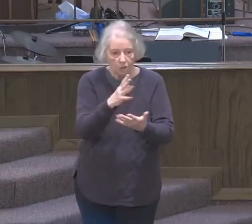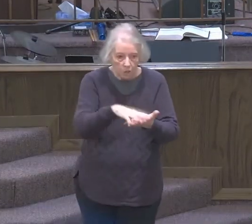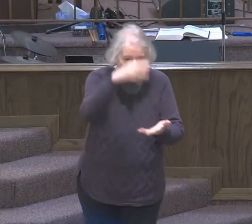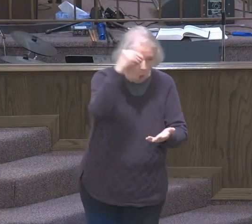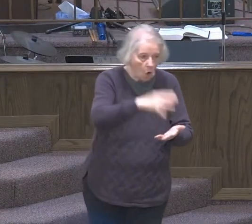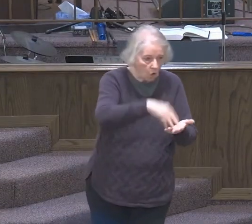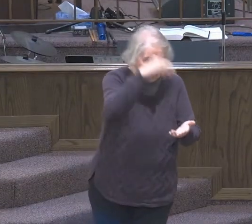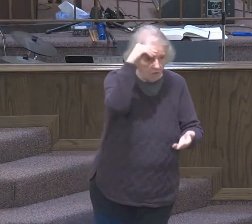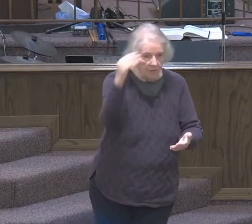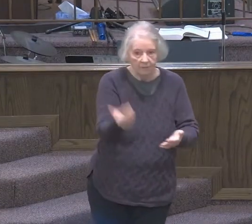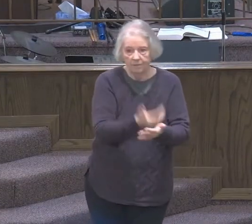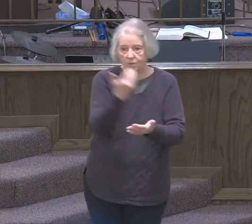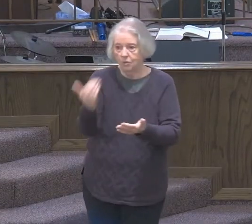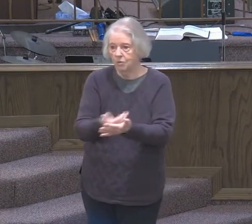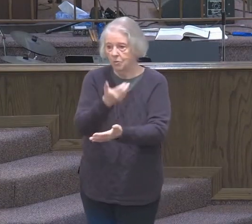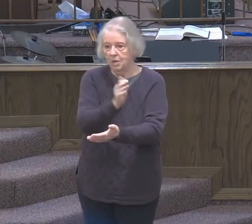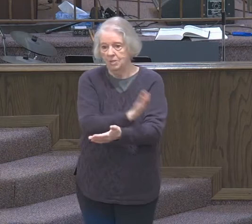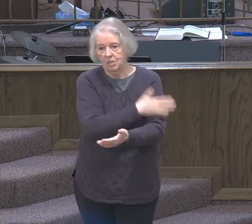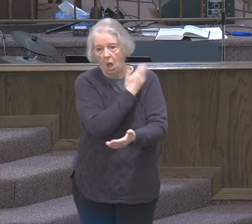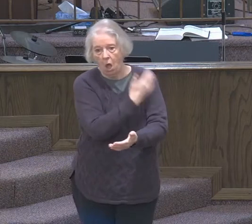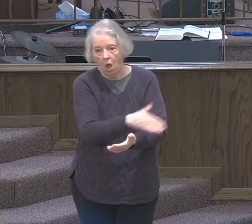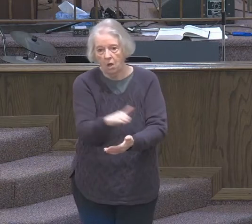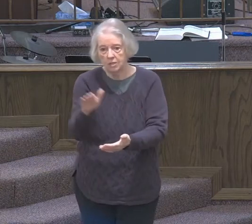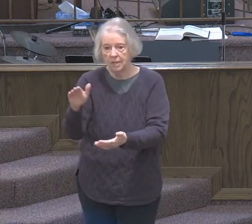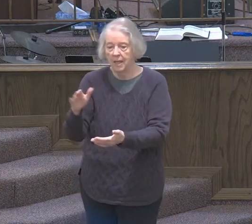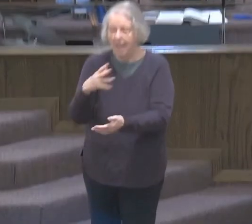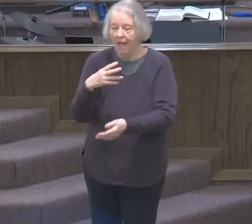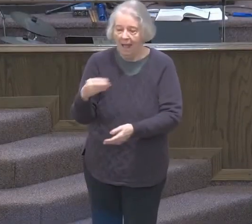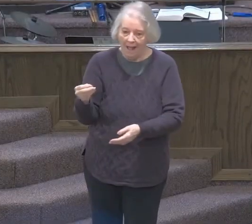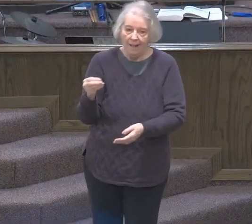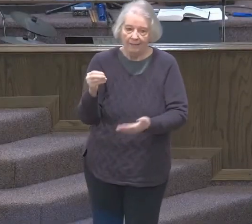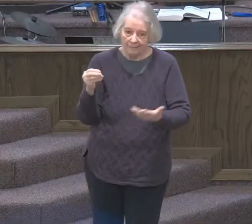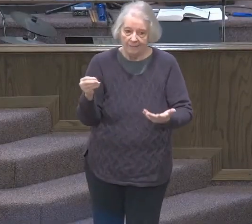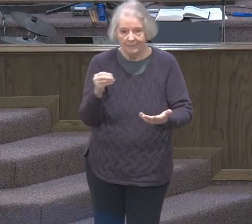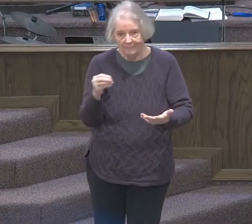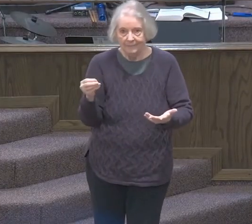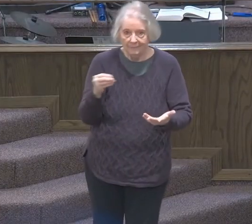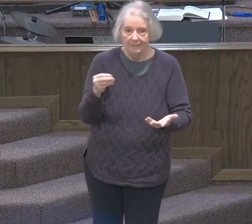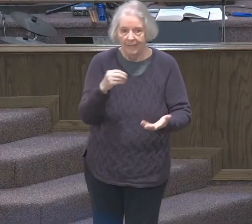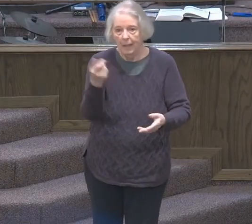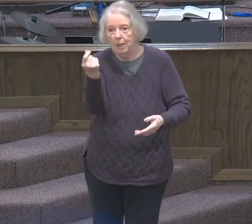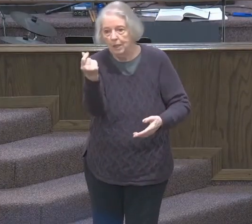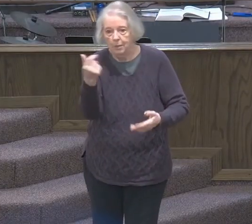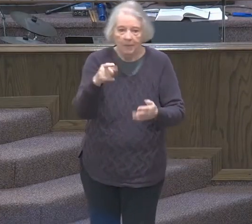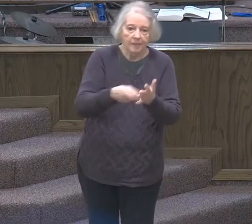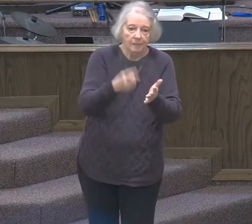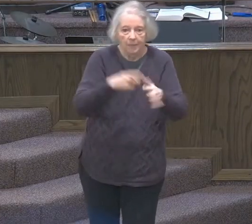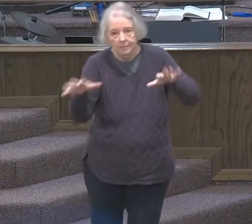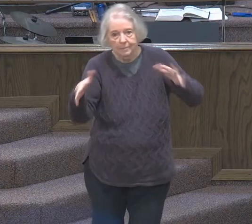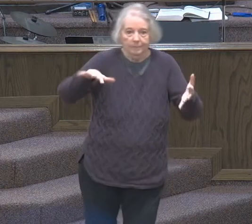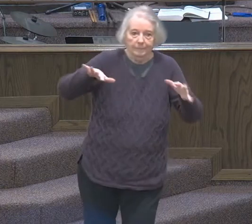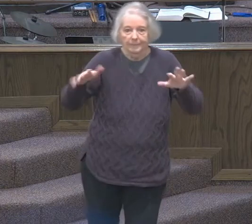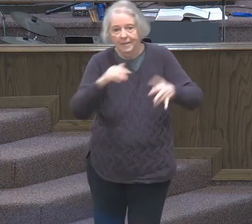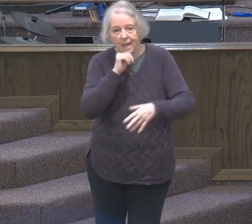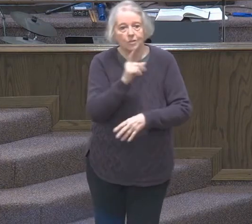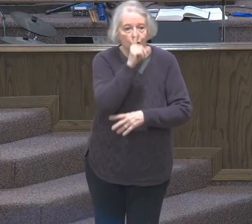we don't always sing a brand new song with the same confidence that we might if we just knew it and we've sung it over and over and